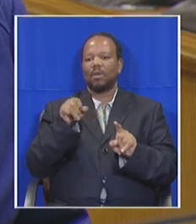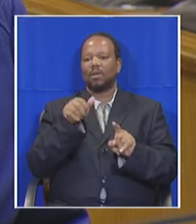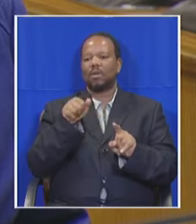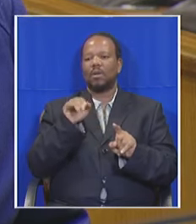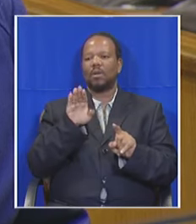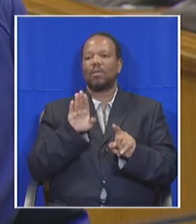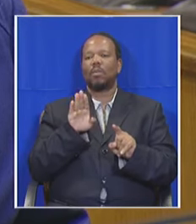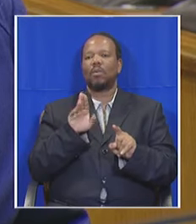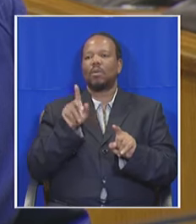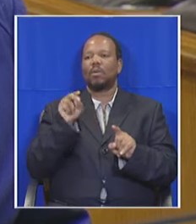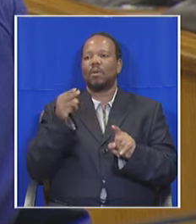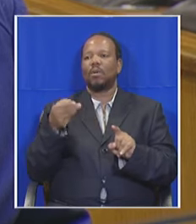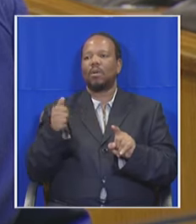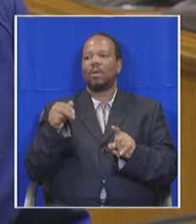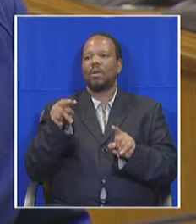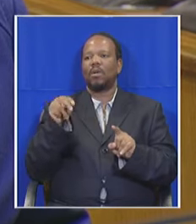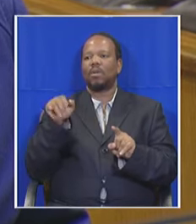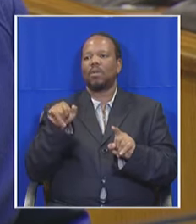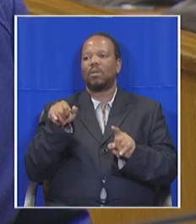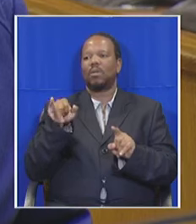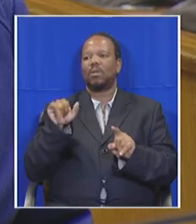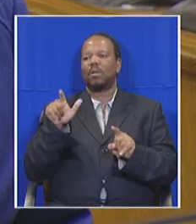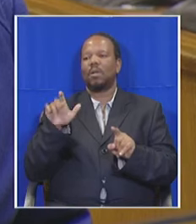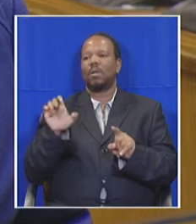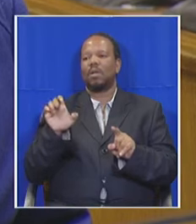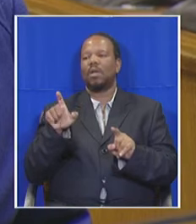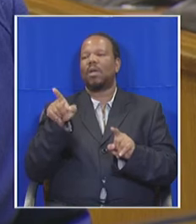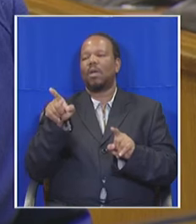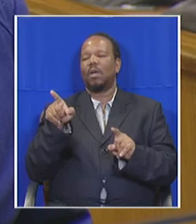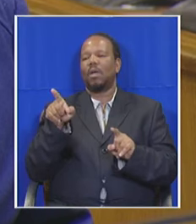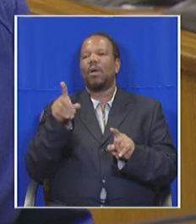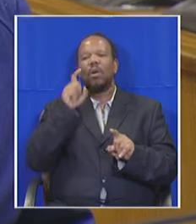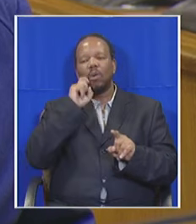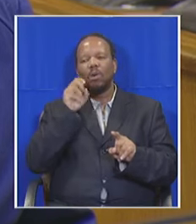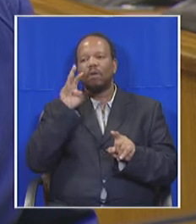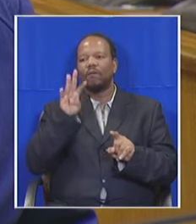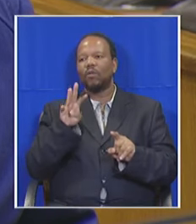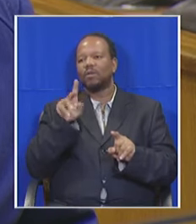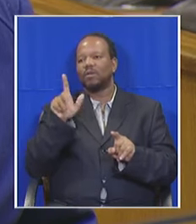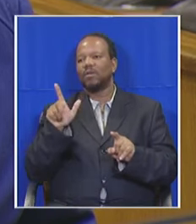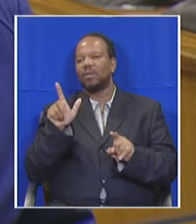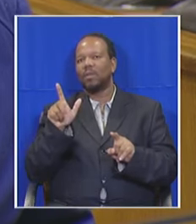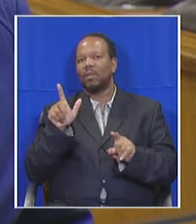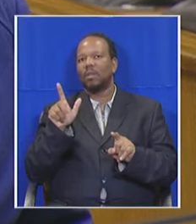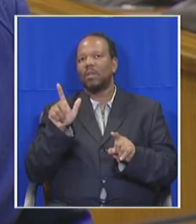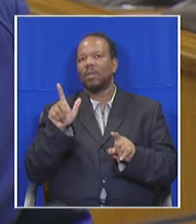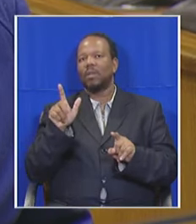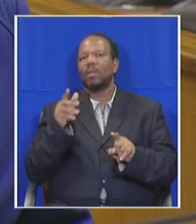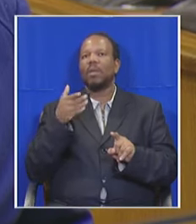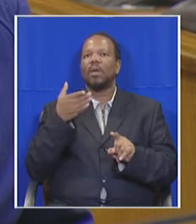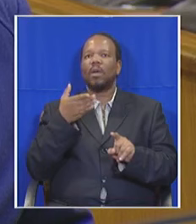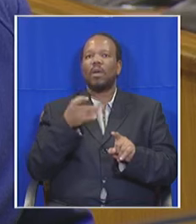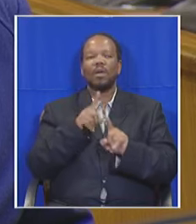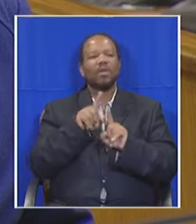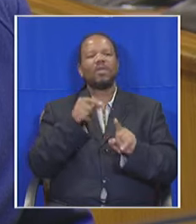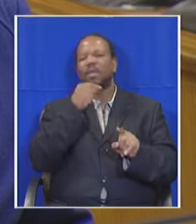12th June 2017, at the age of 48. Further notes that Gubega, who was popularly known as